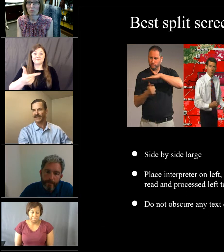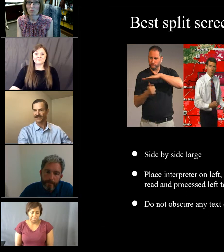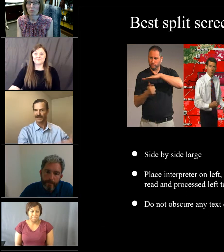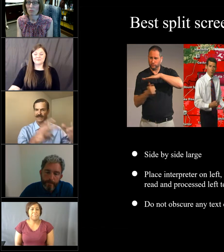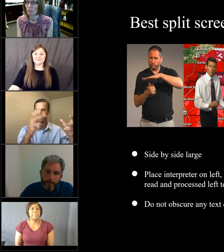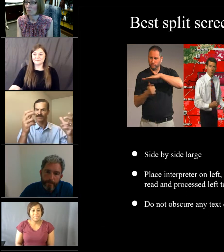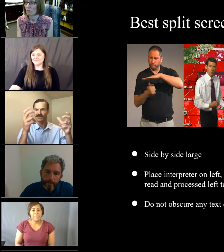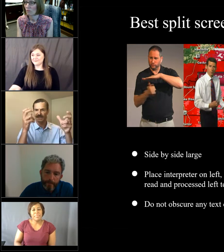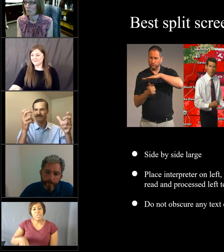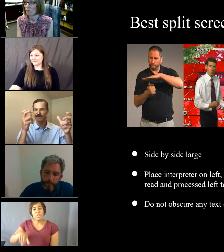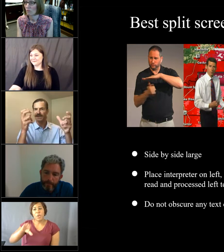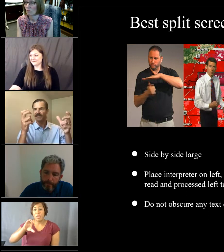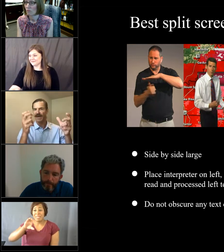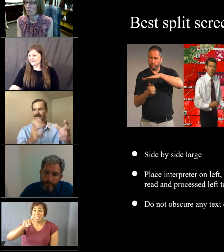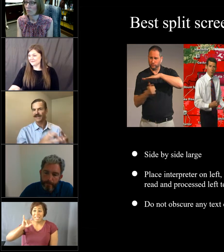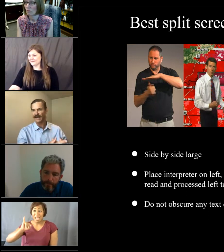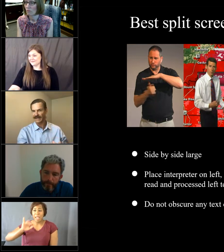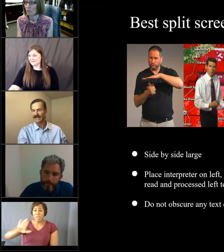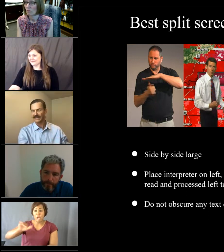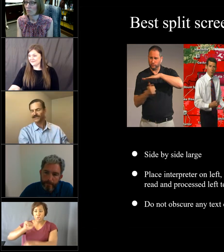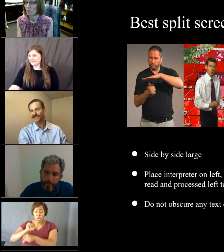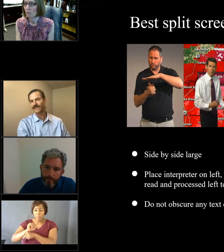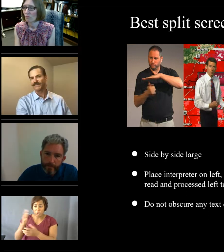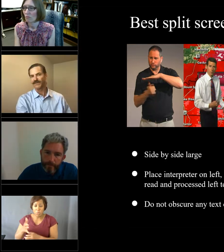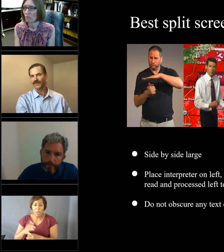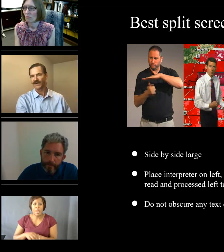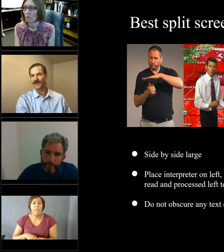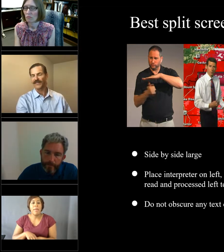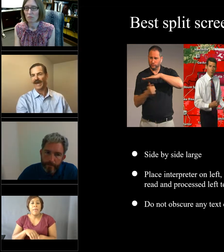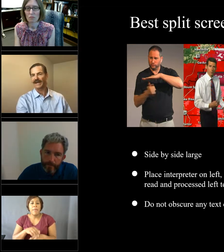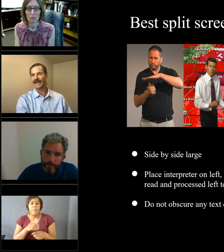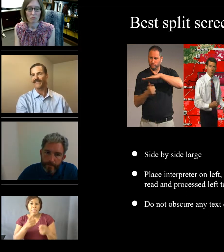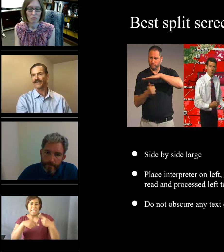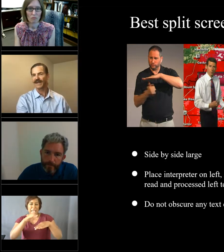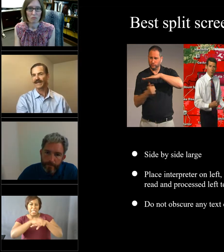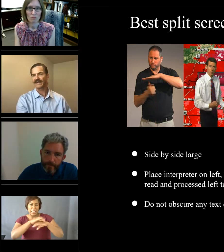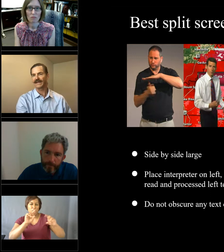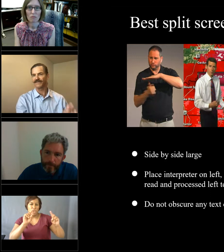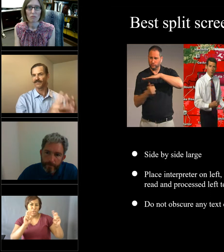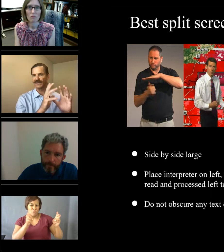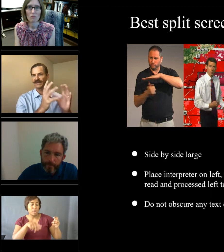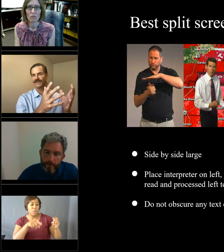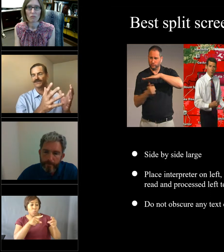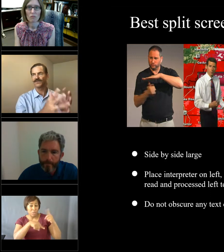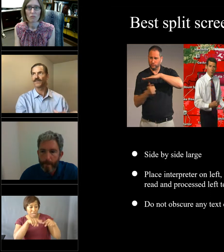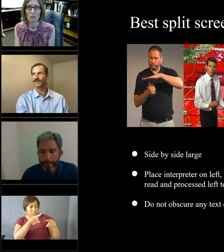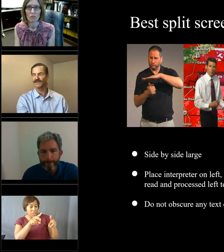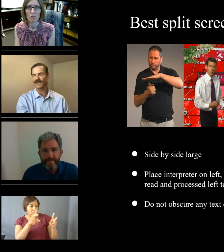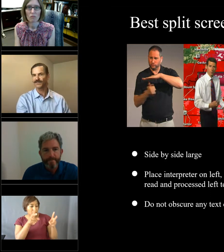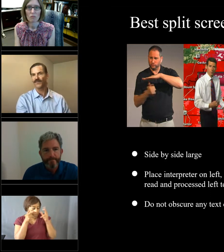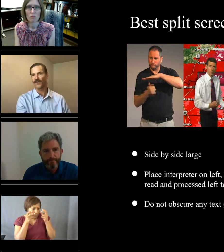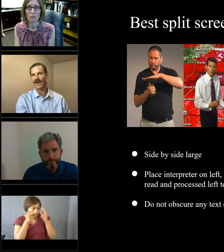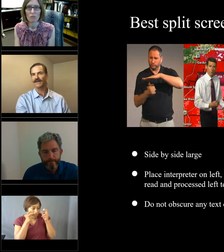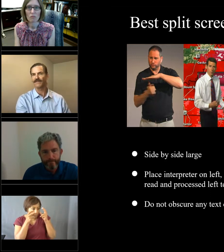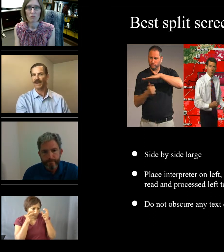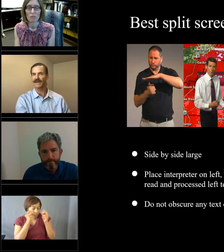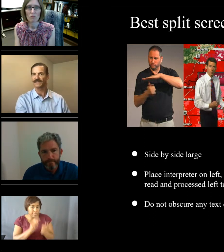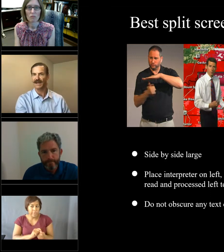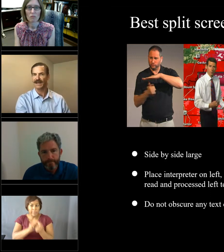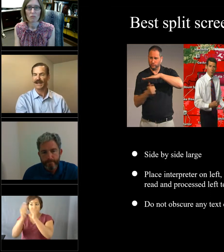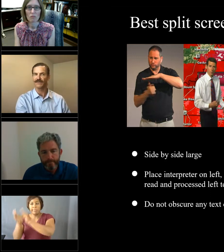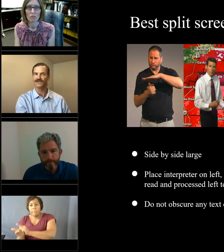to actually receive that signed English, if you want to call it that, and then take it and put it into the most accessible format